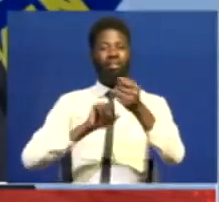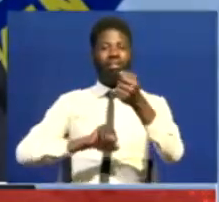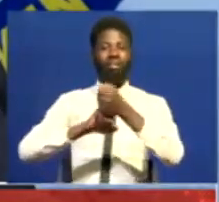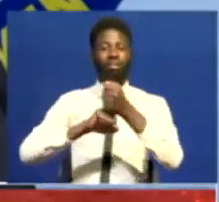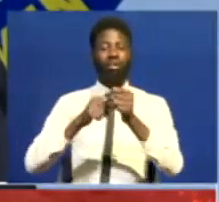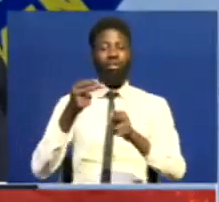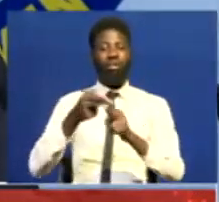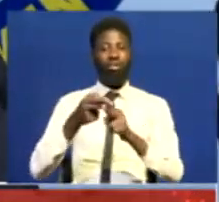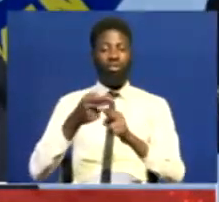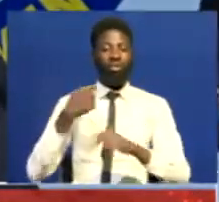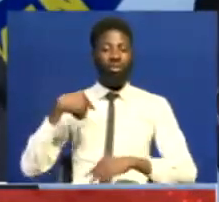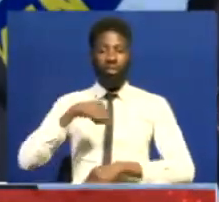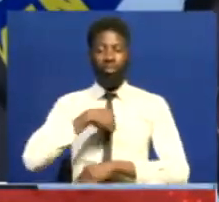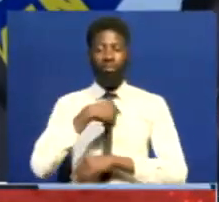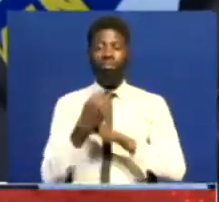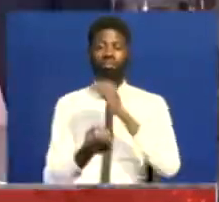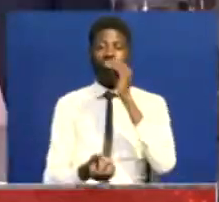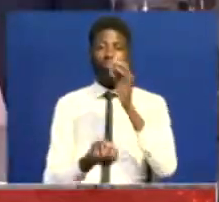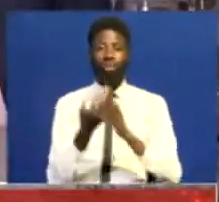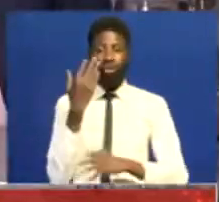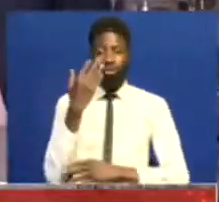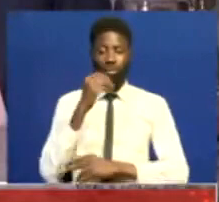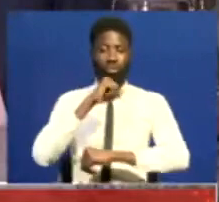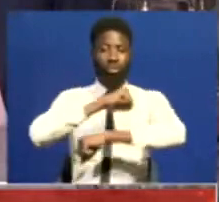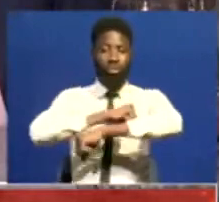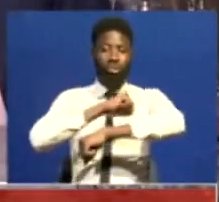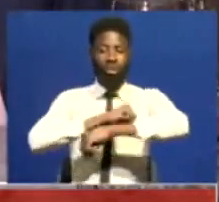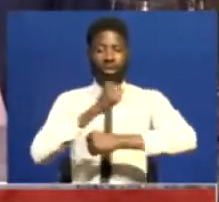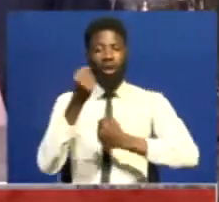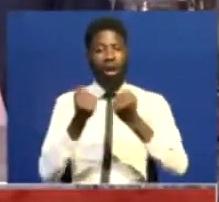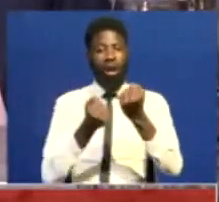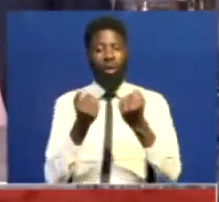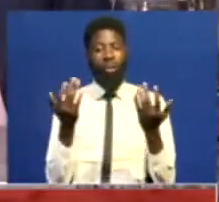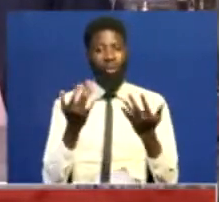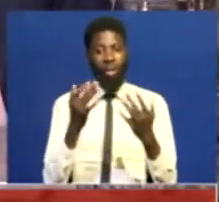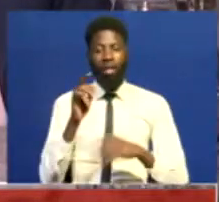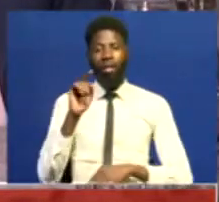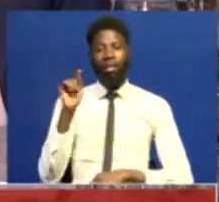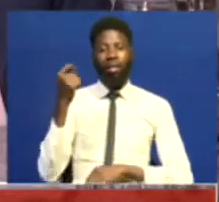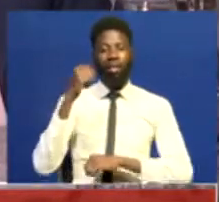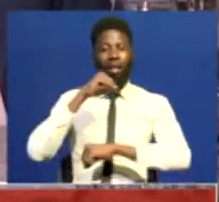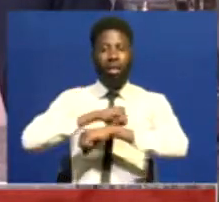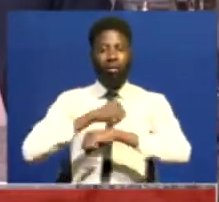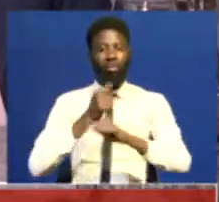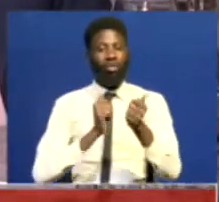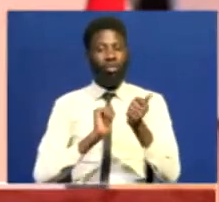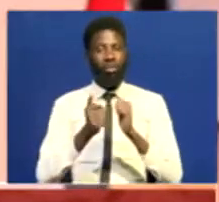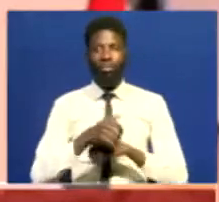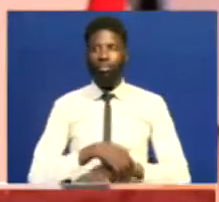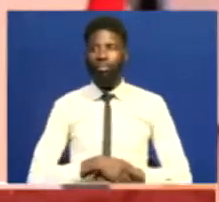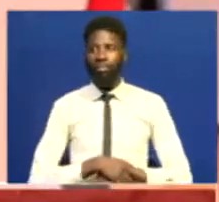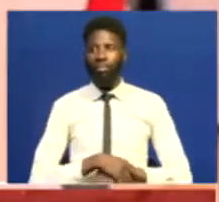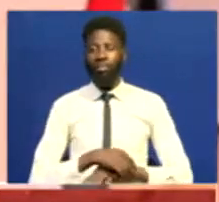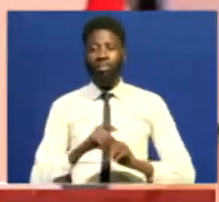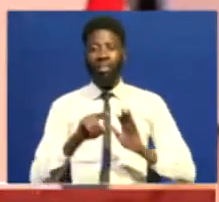the rallying school at the Kenya Academy of Sports. The negative energy